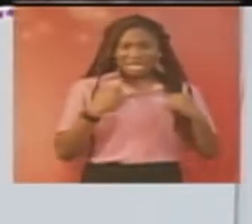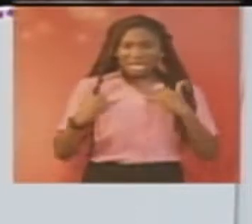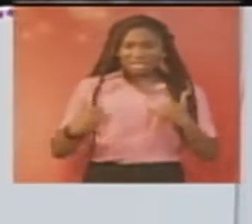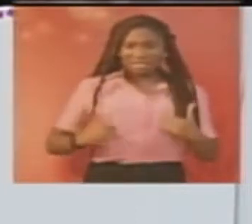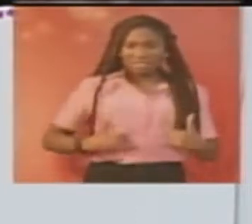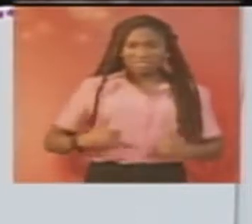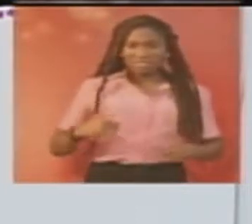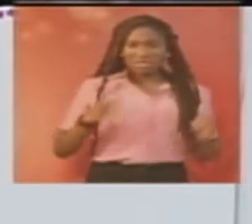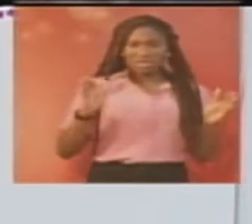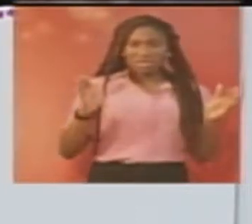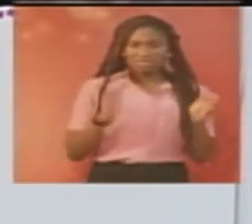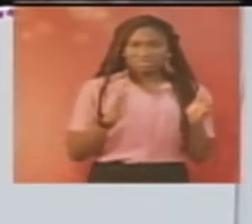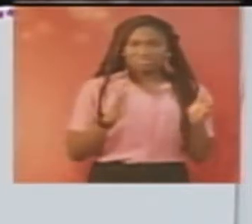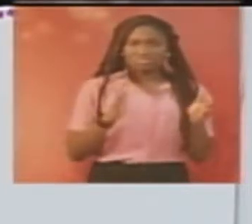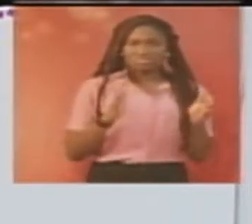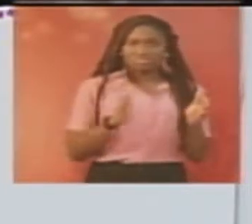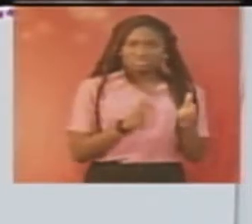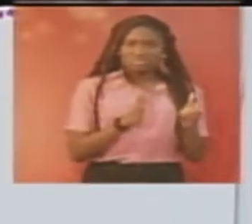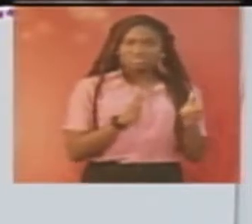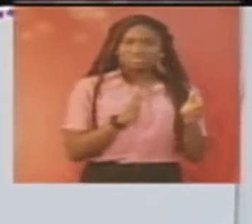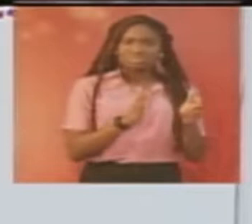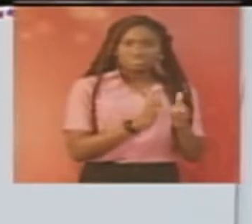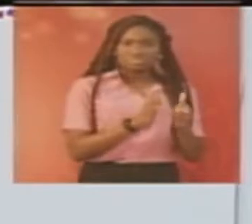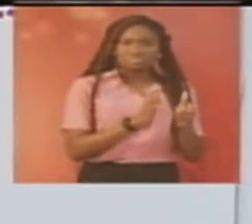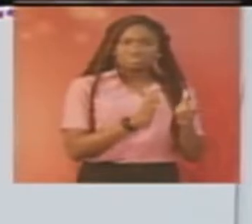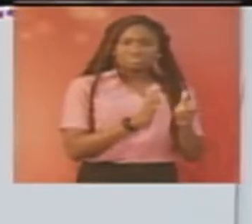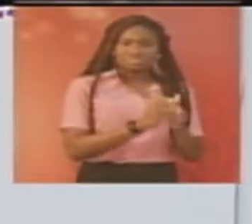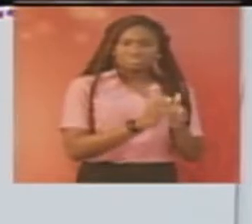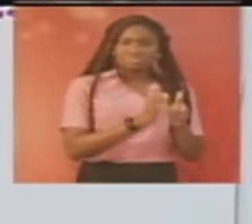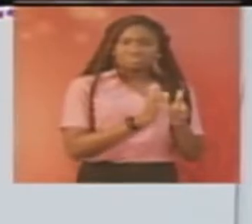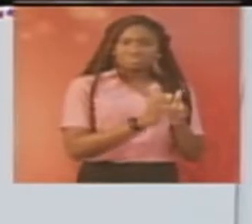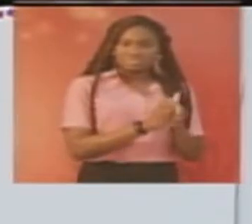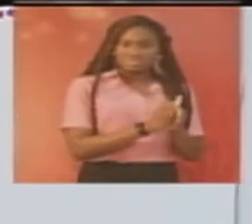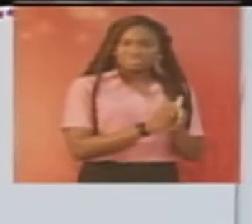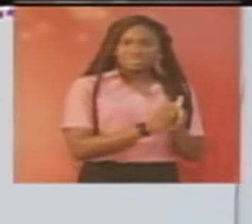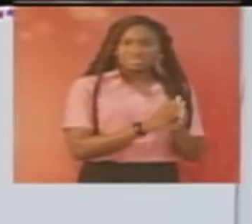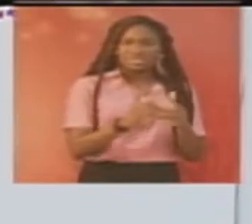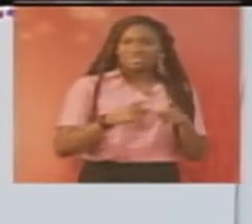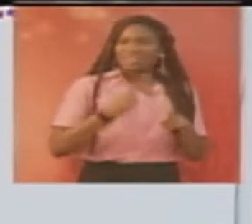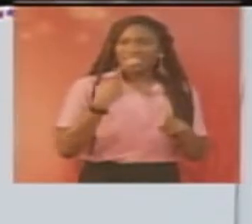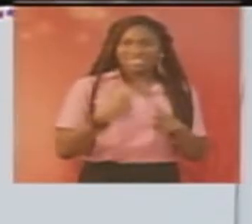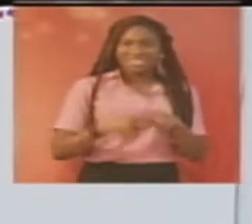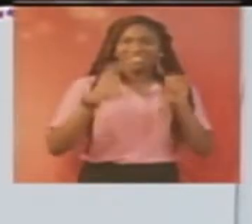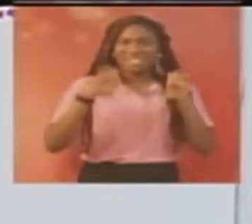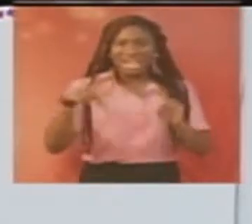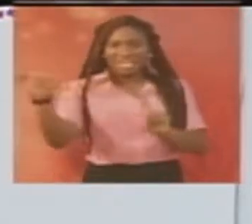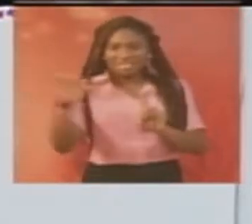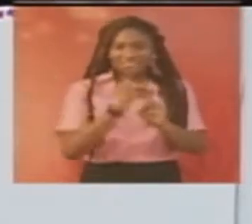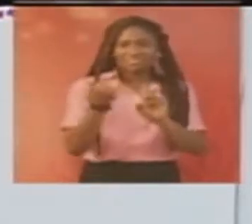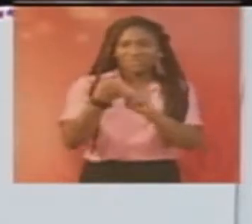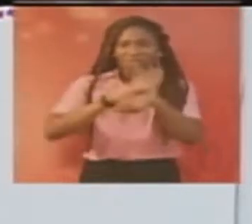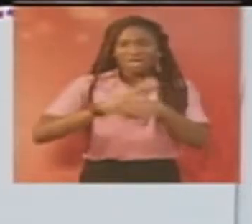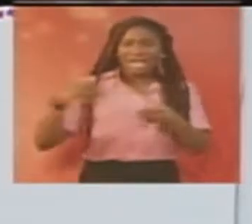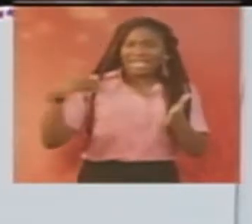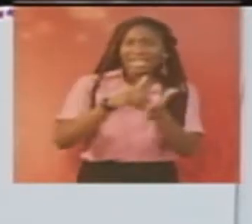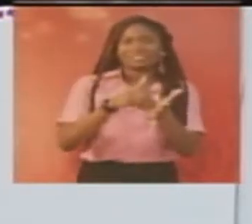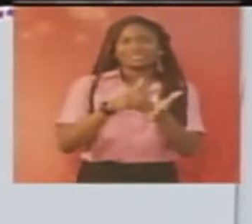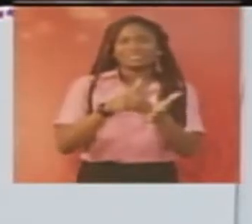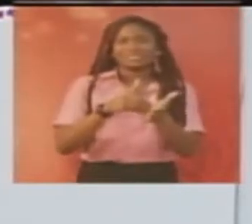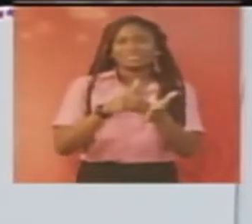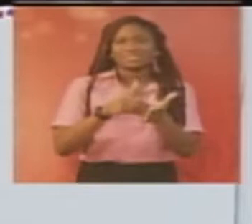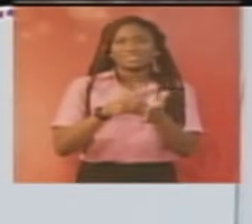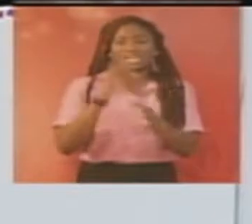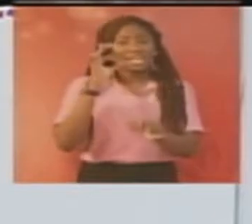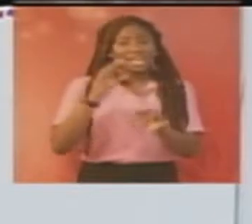virus, you will see their antibodies going down over time. Now, because your antibodies go down over time, does not mean that your